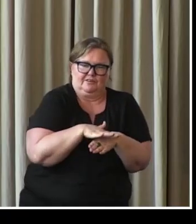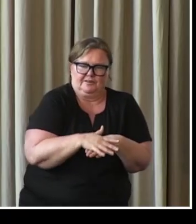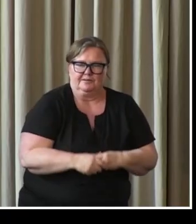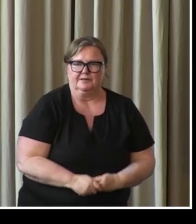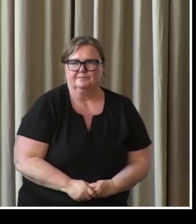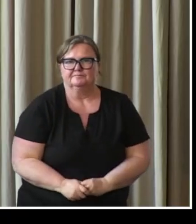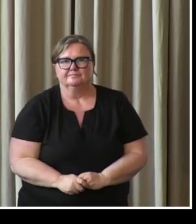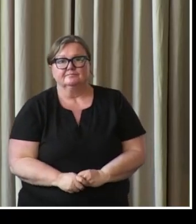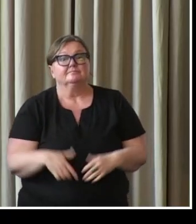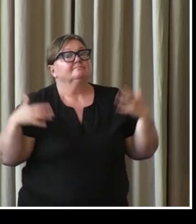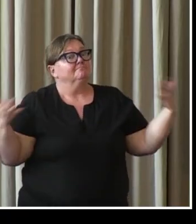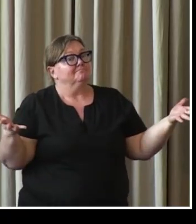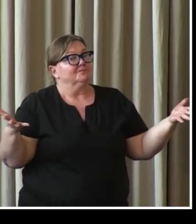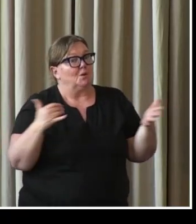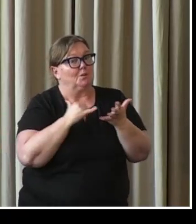So,